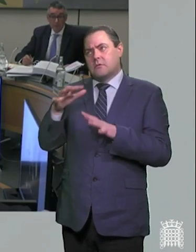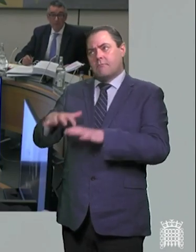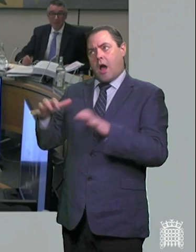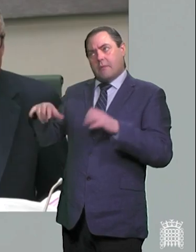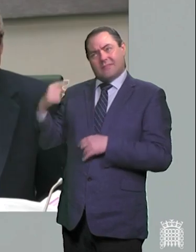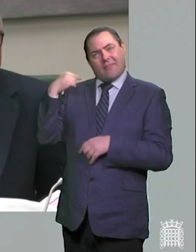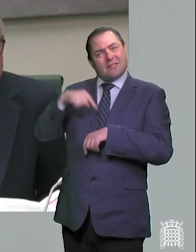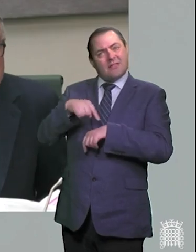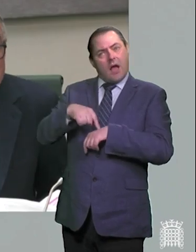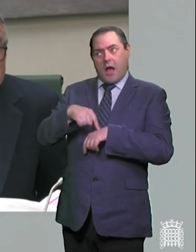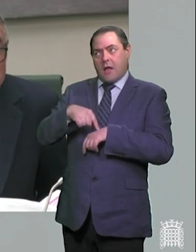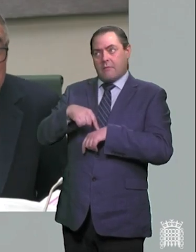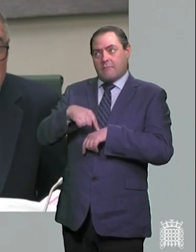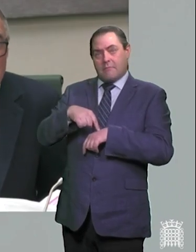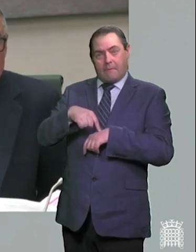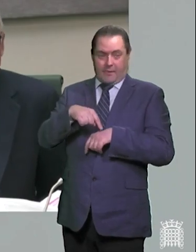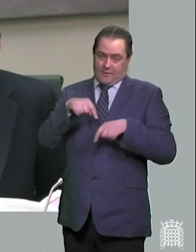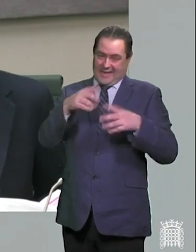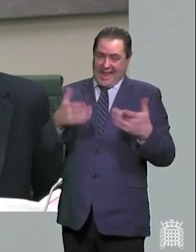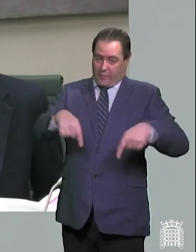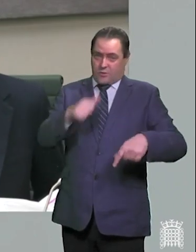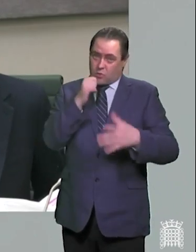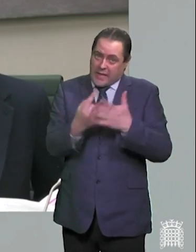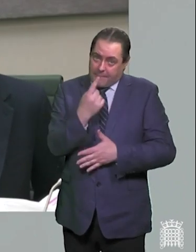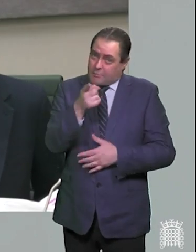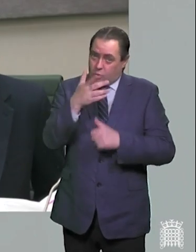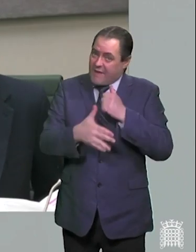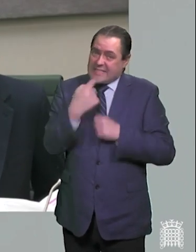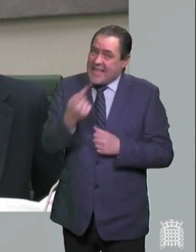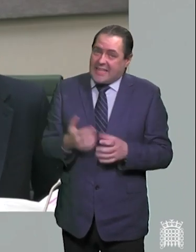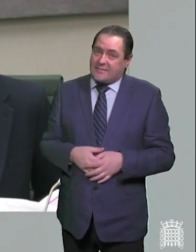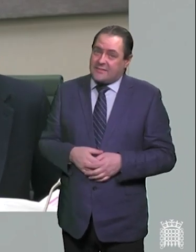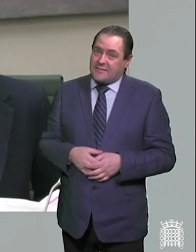here. But you didn't. And the question